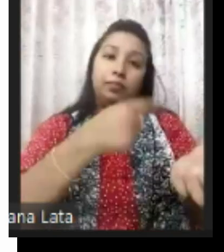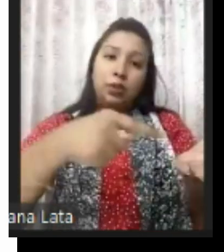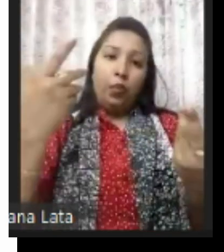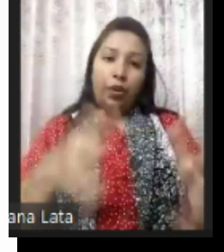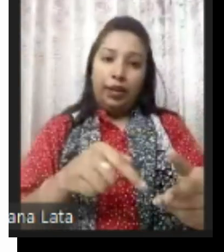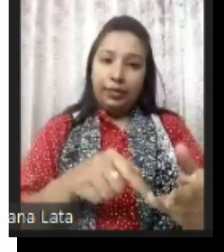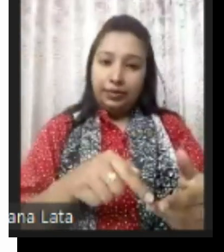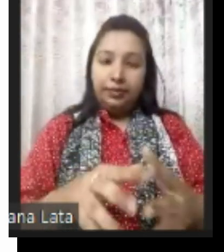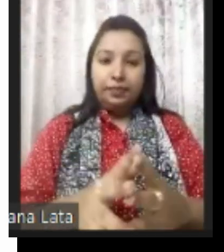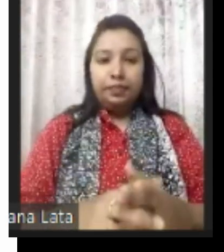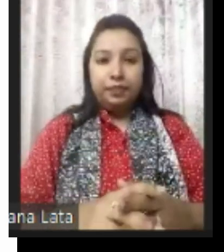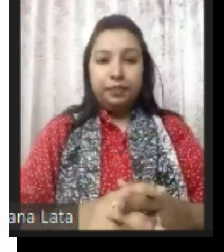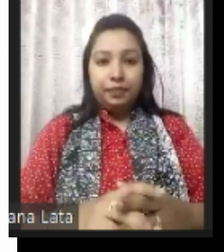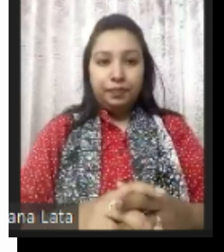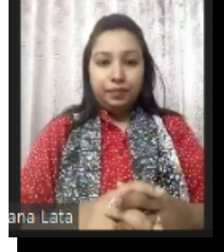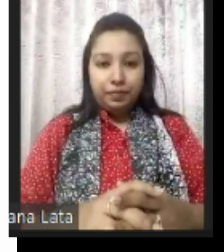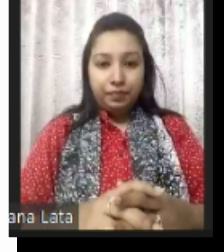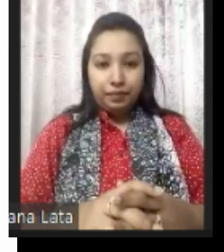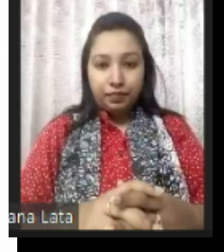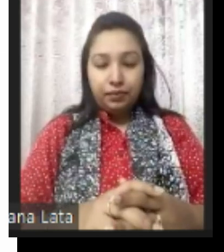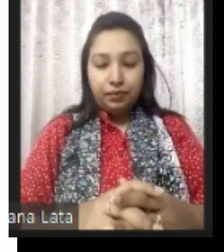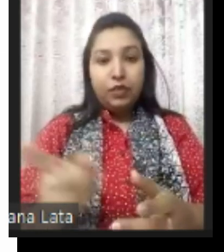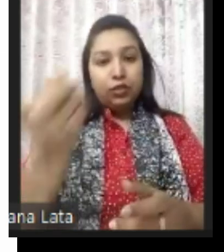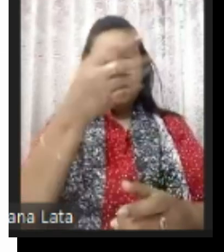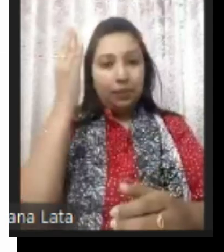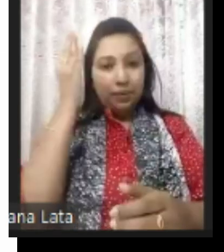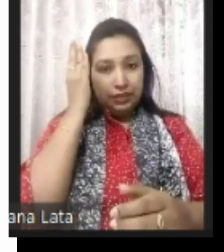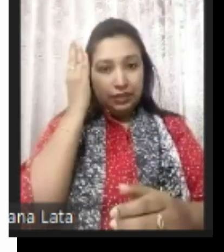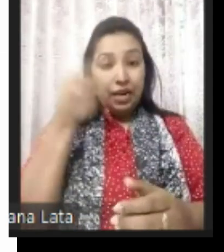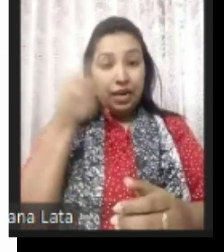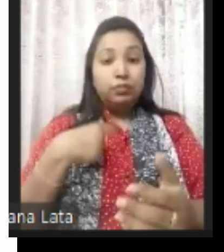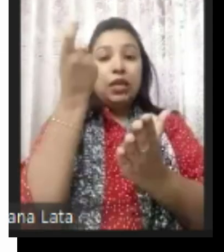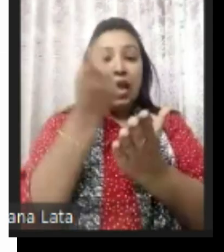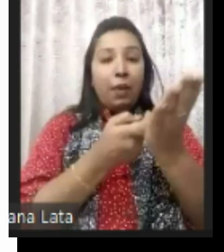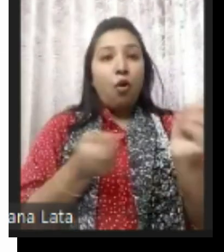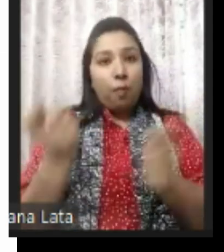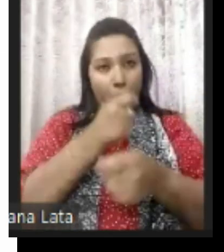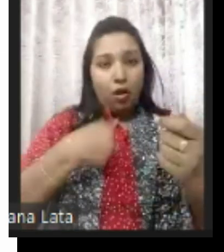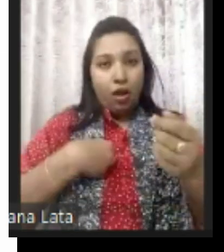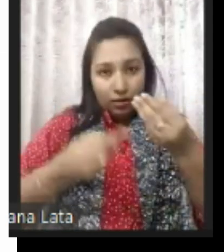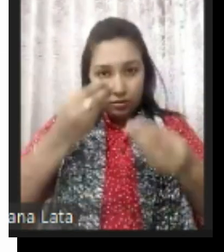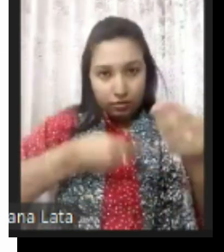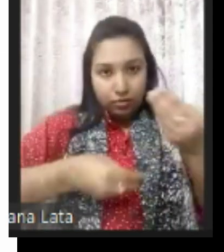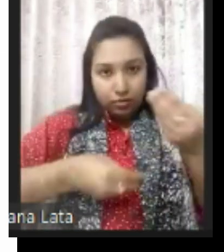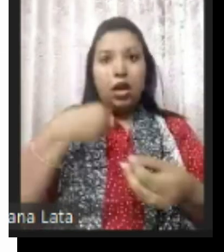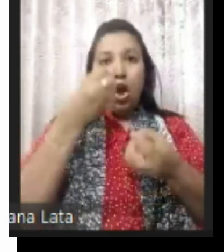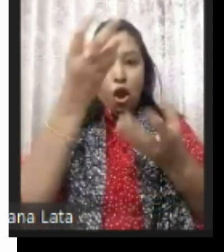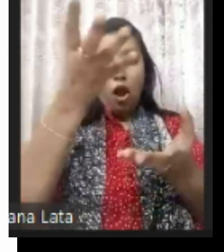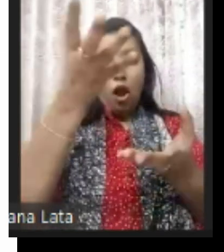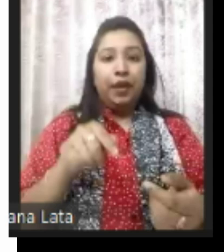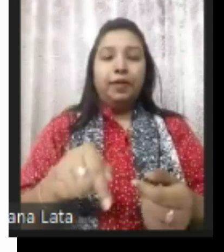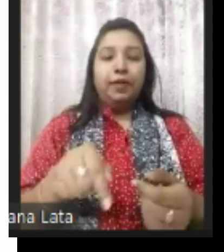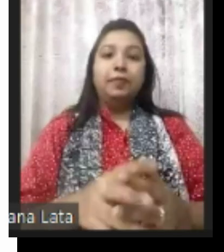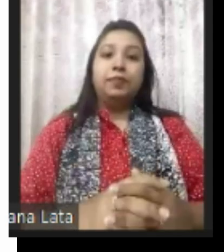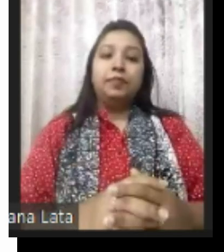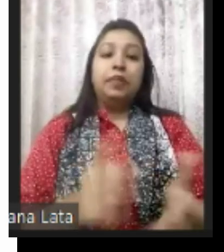with Disabilities. As you know, we need to report back to the UN, and we're just very much committed for that.